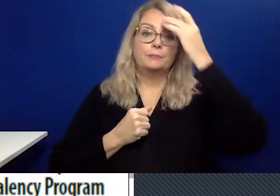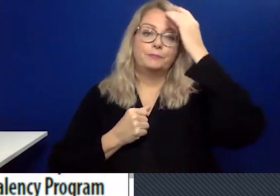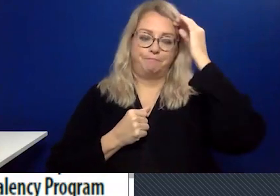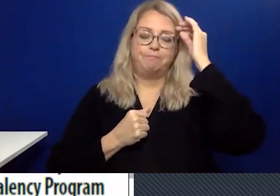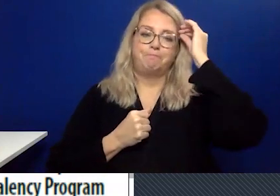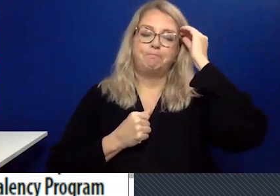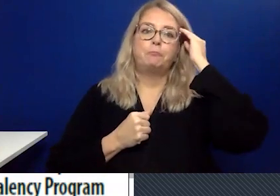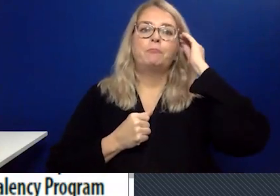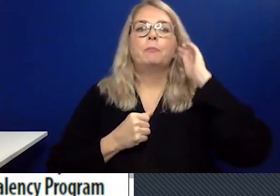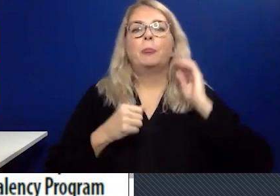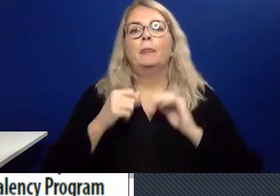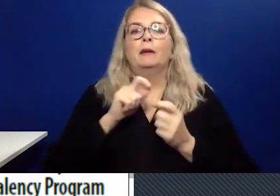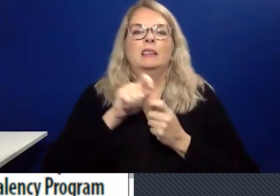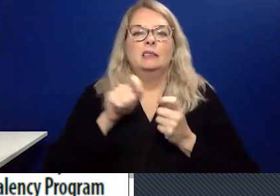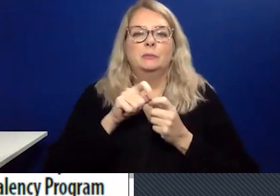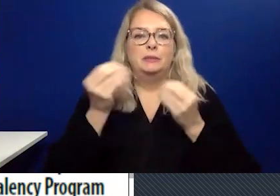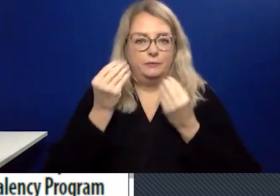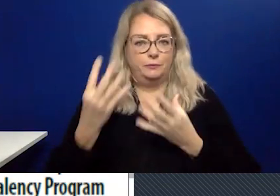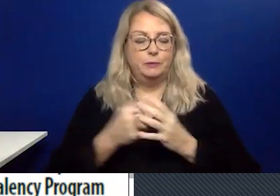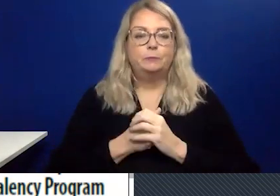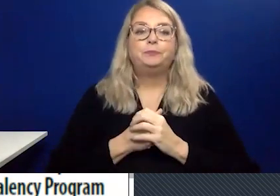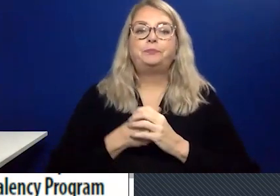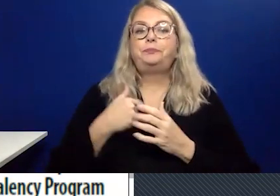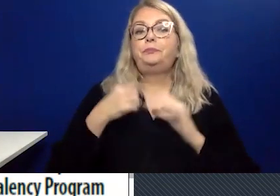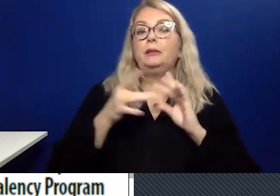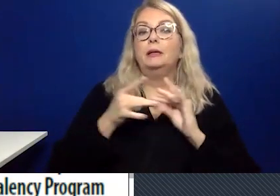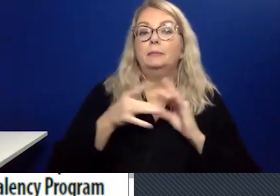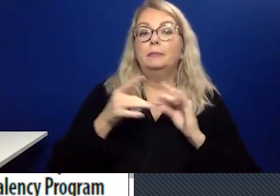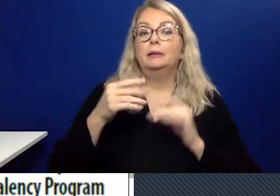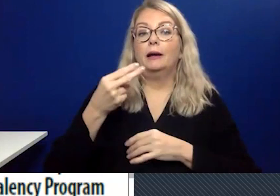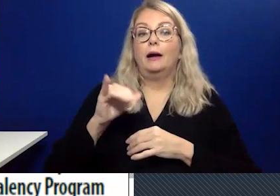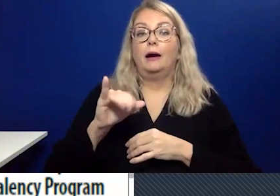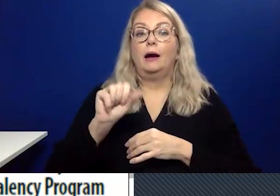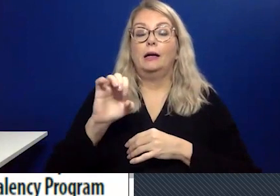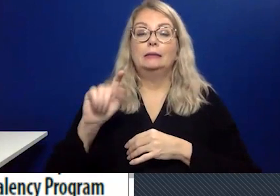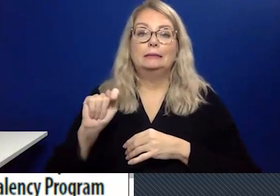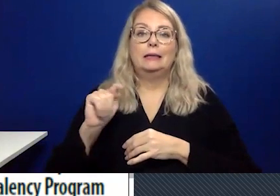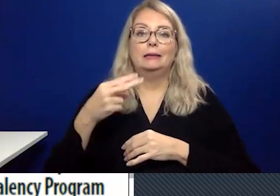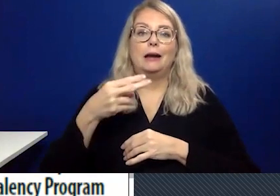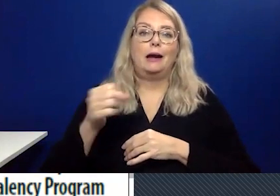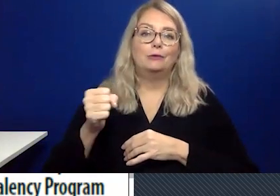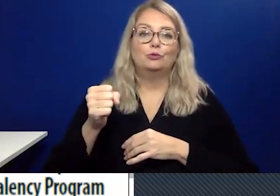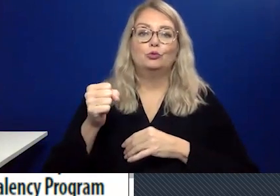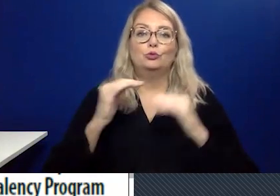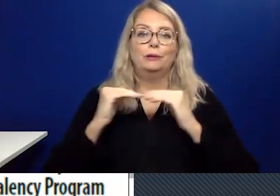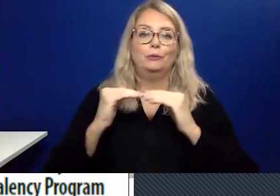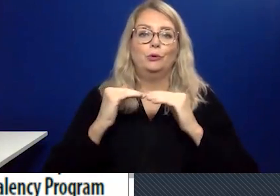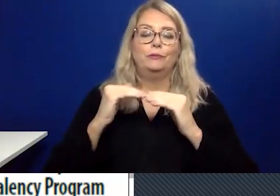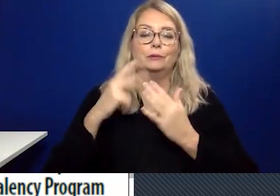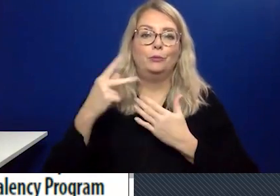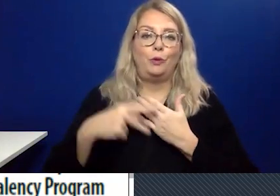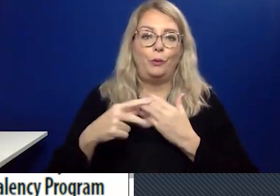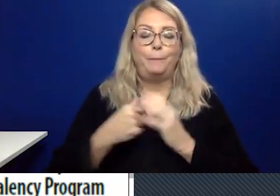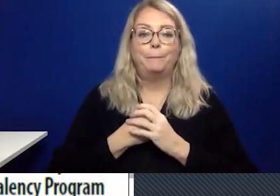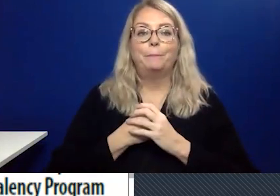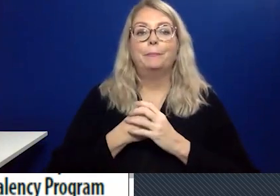So let's get into some specifics. So I mentioned the HISEC, high school equivalency program. I